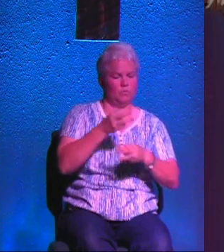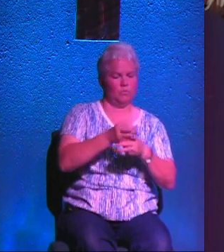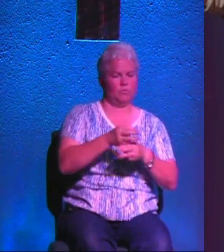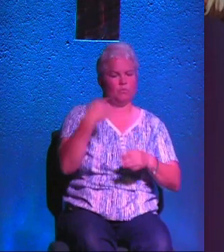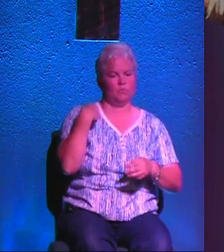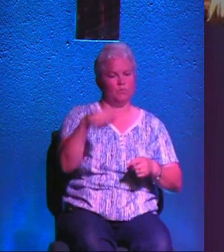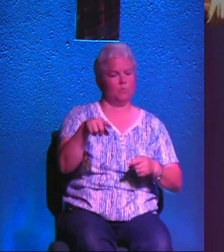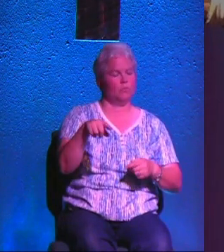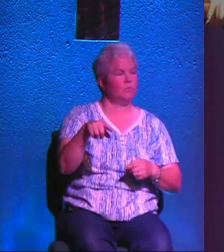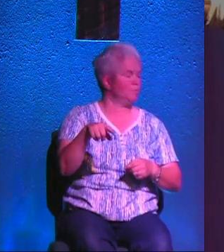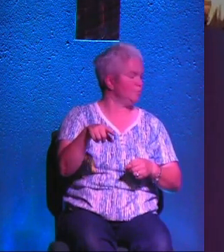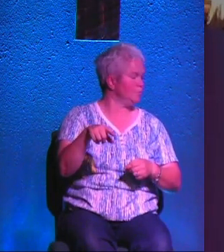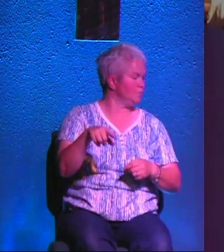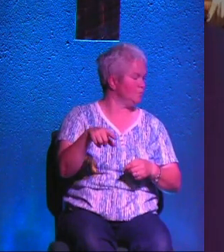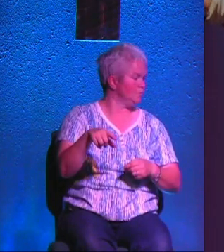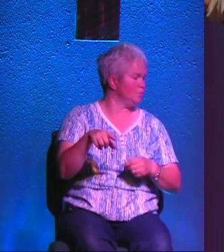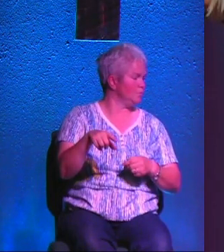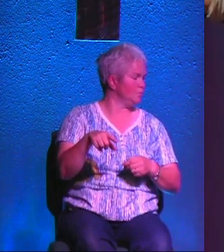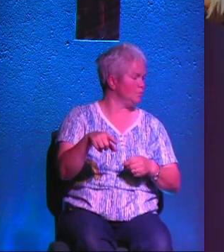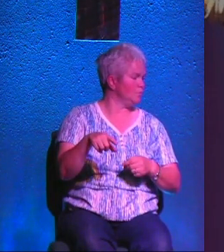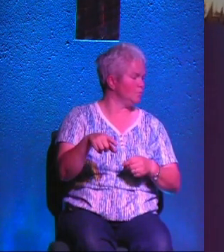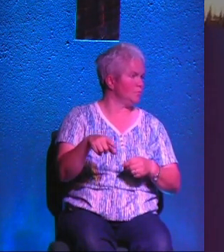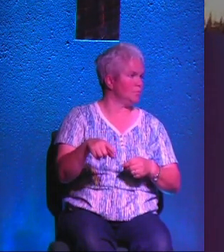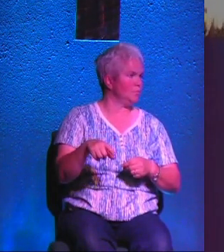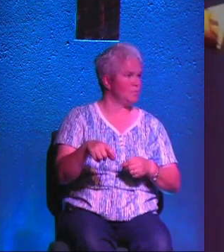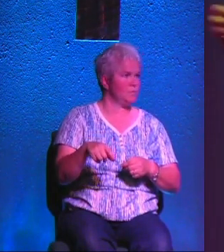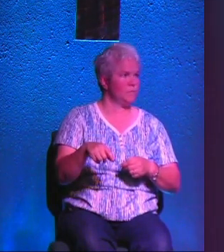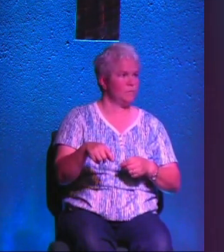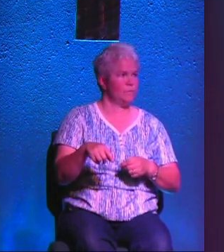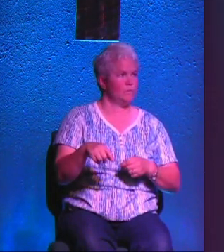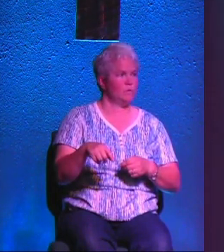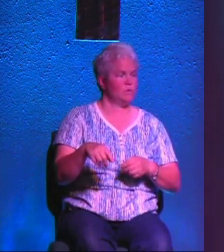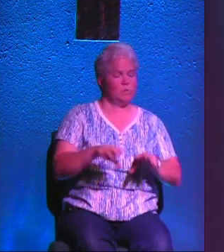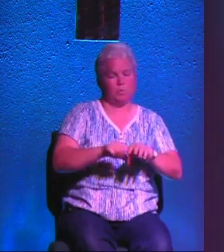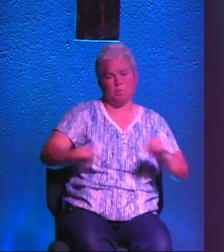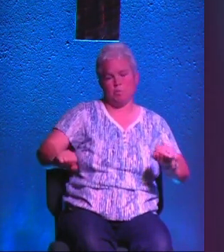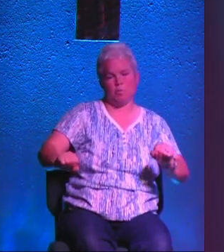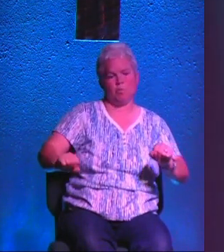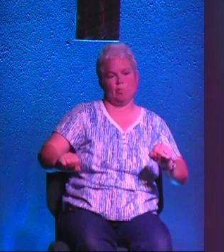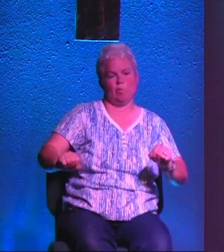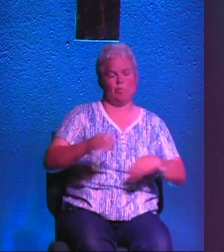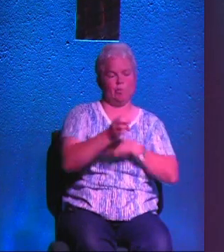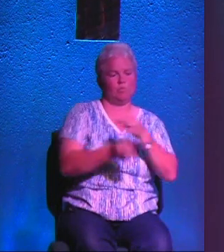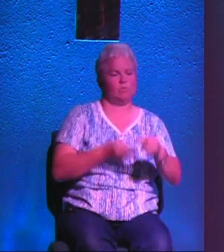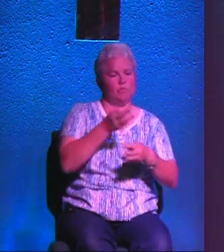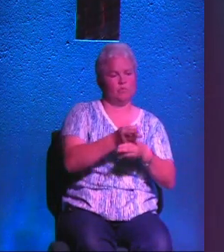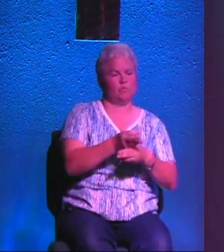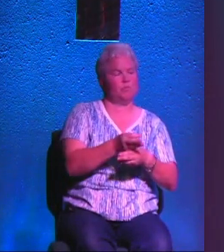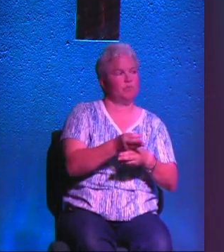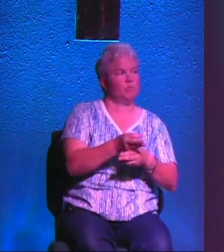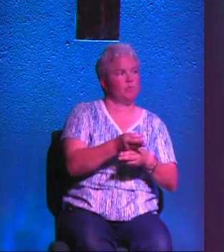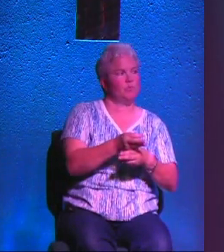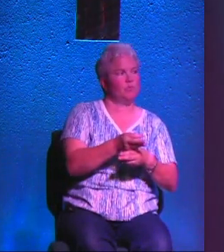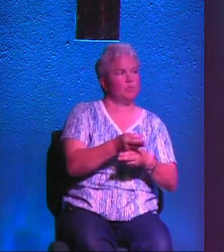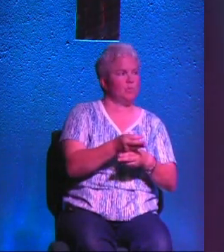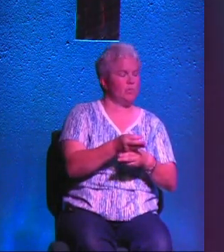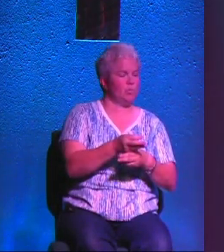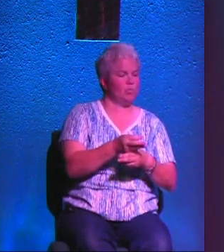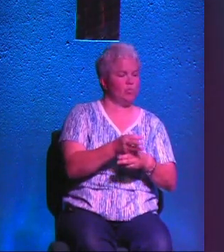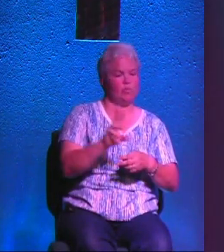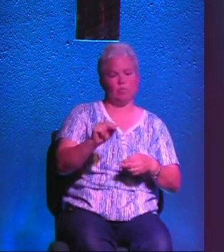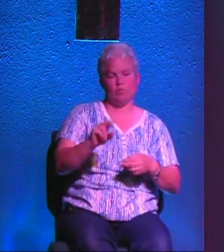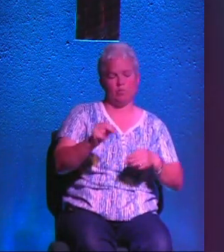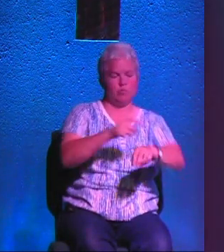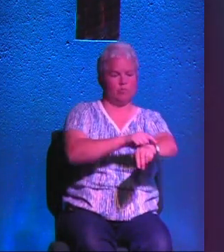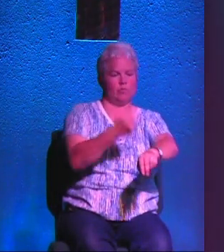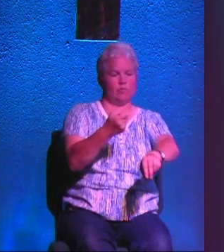worldly religions? Are they still severed from that? We're severed from the world in general, right? We're no